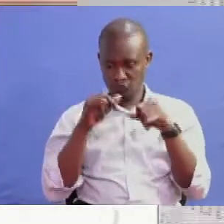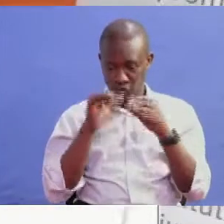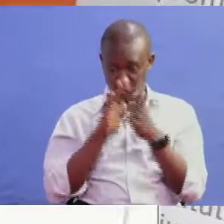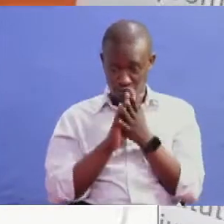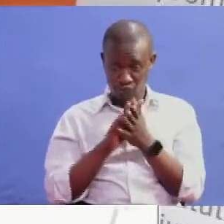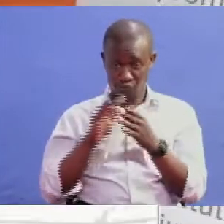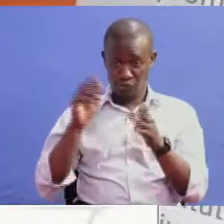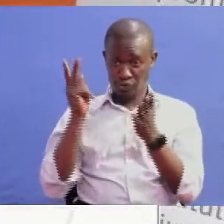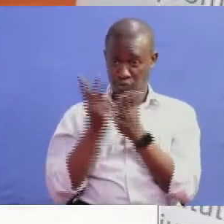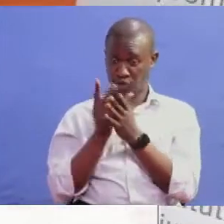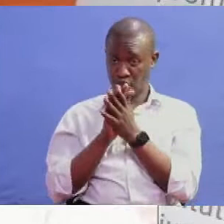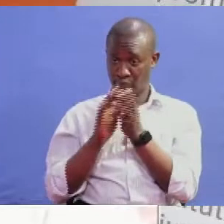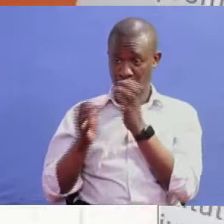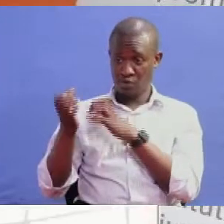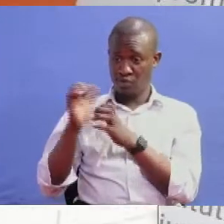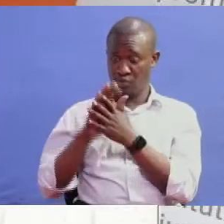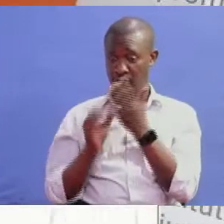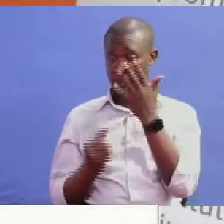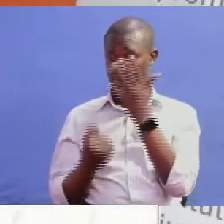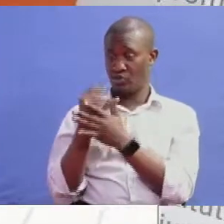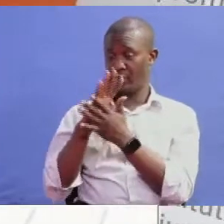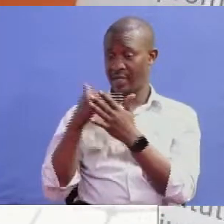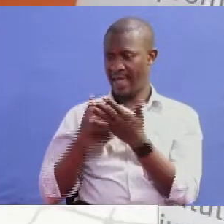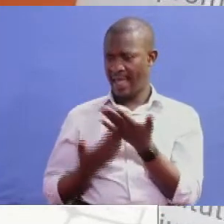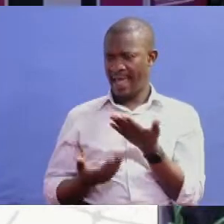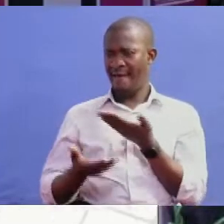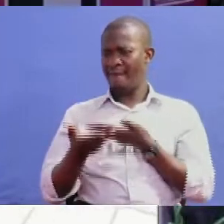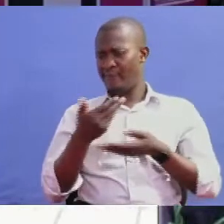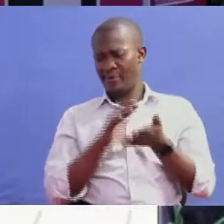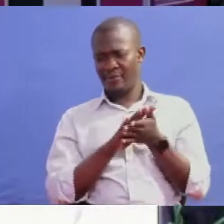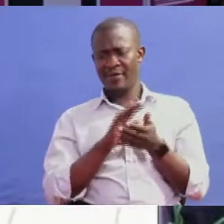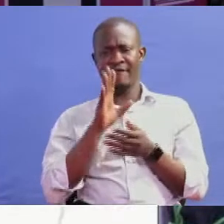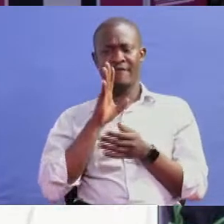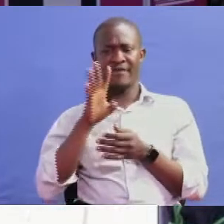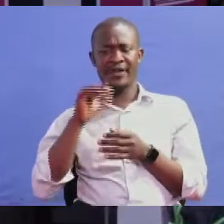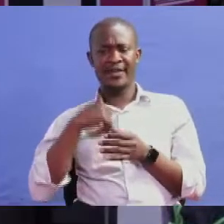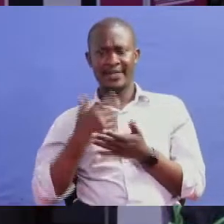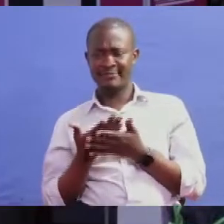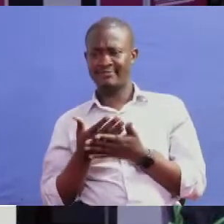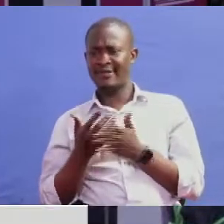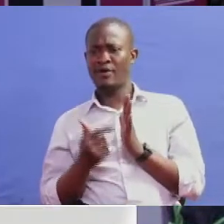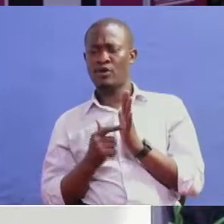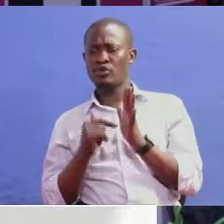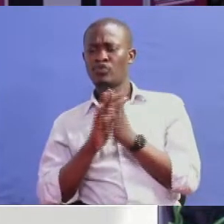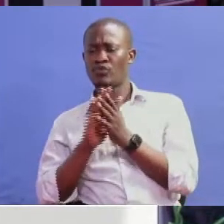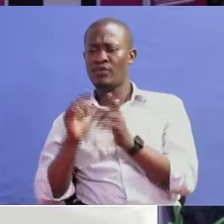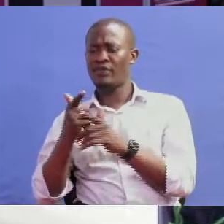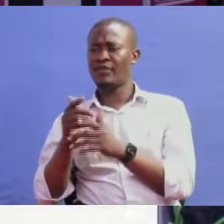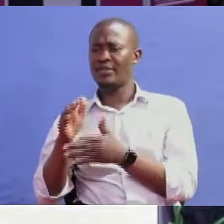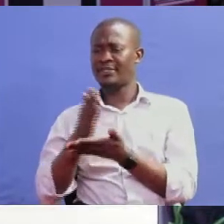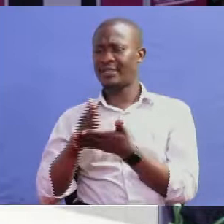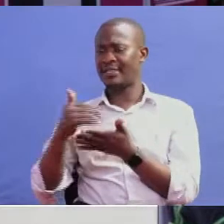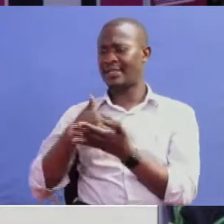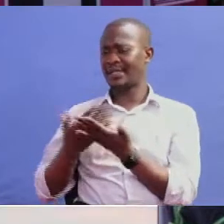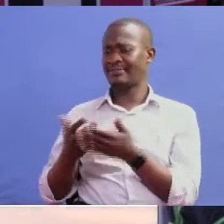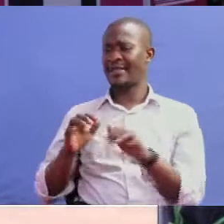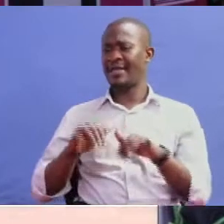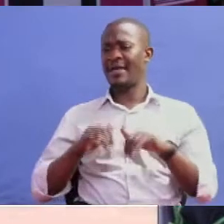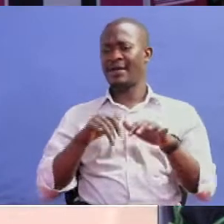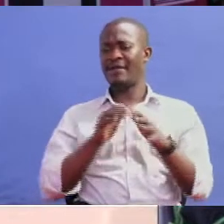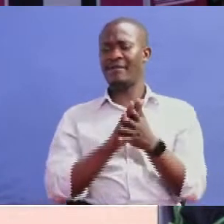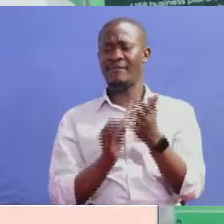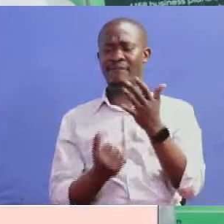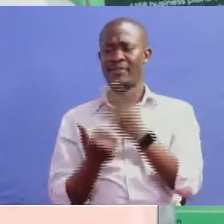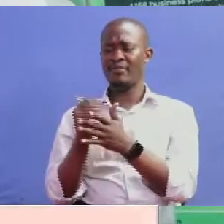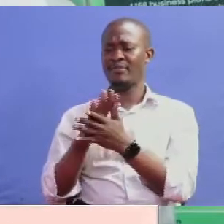Economic Growth. The exhibition has attracted over 500 international exhibitors from various sectors such as agriculture,